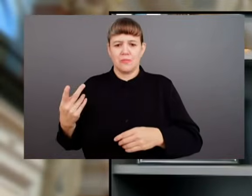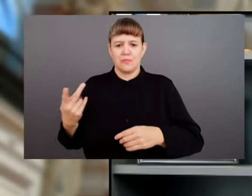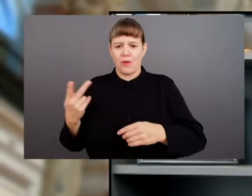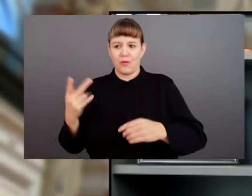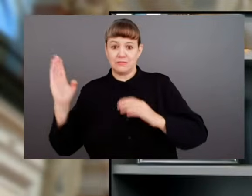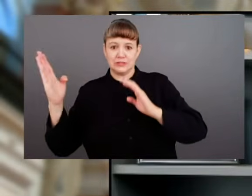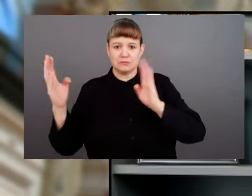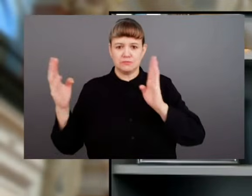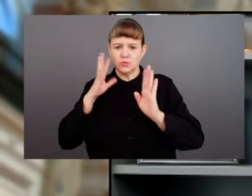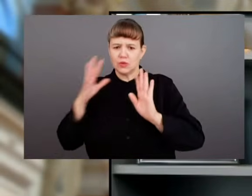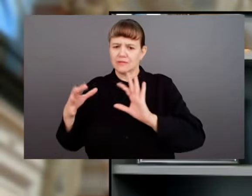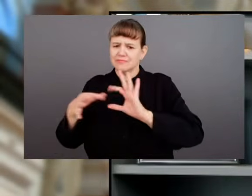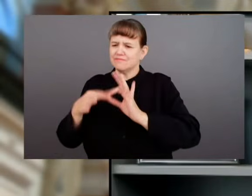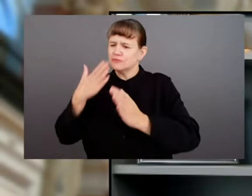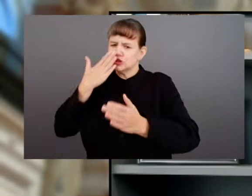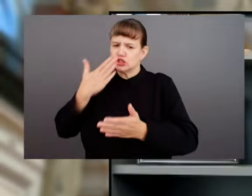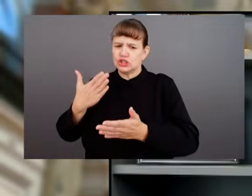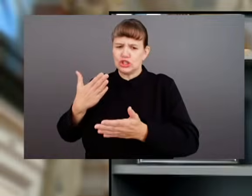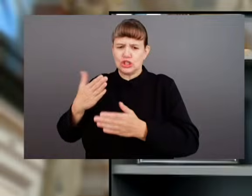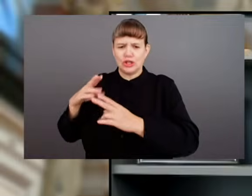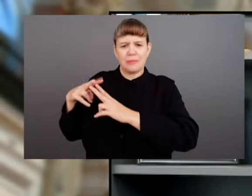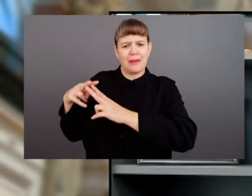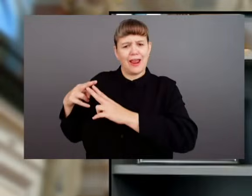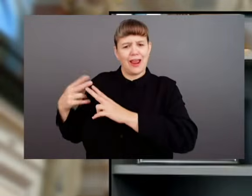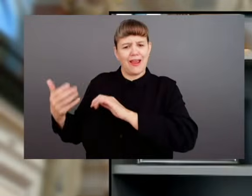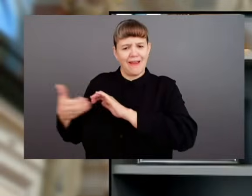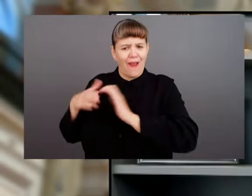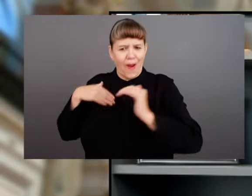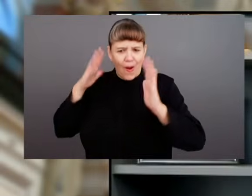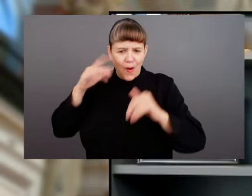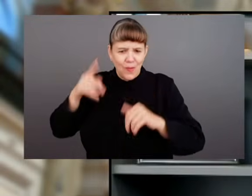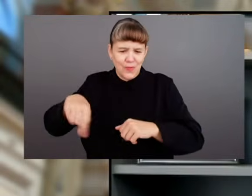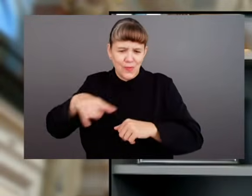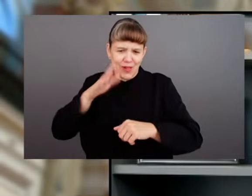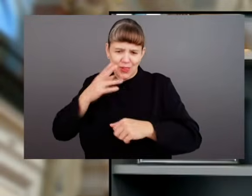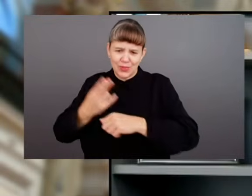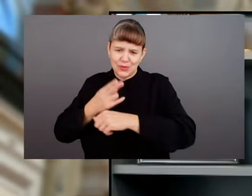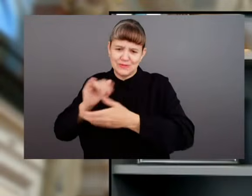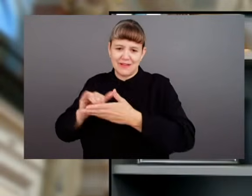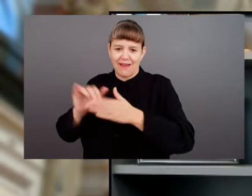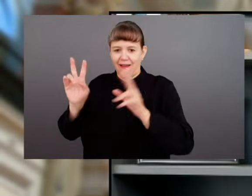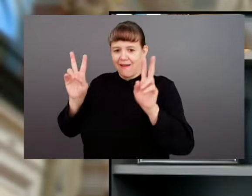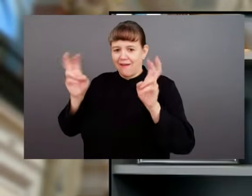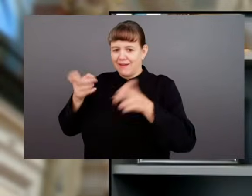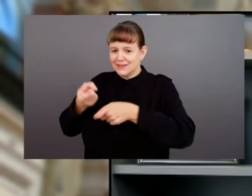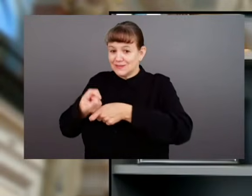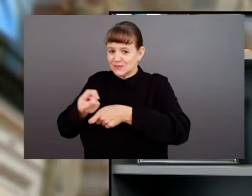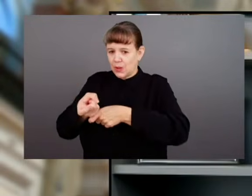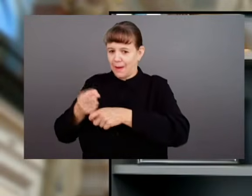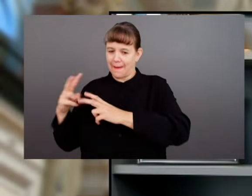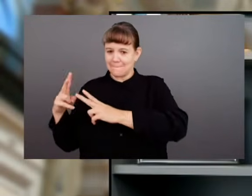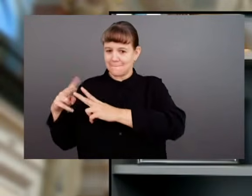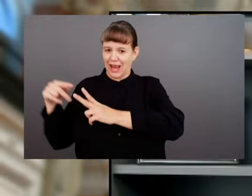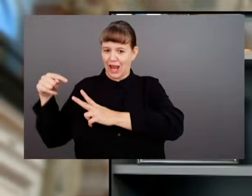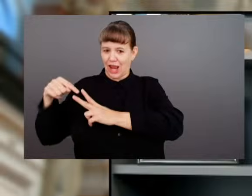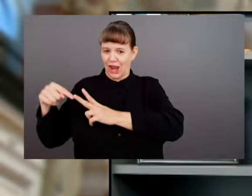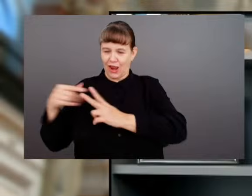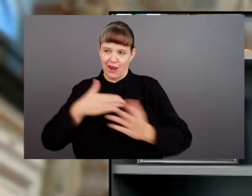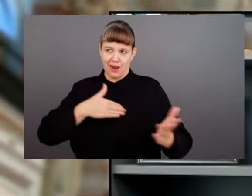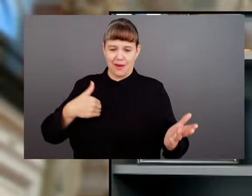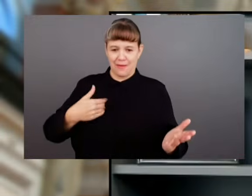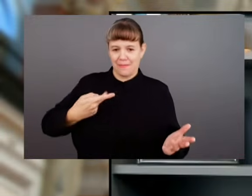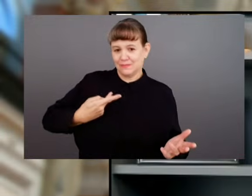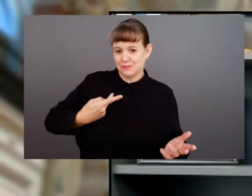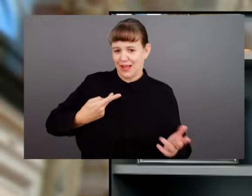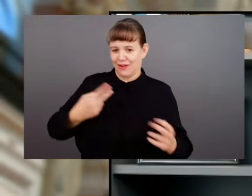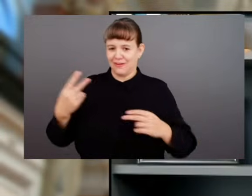it, and I hope you share it, and I hope more than anything that it reminds you to book an appointment for a mammogram or help someone you love